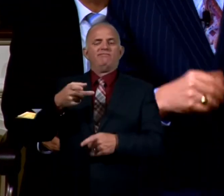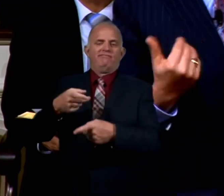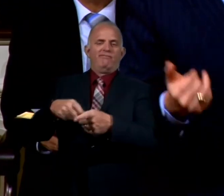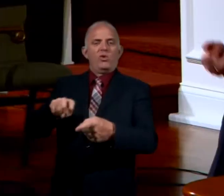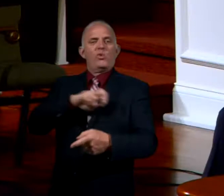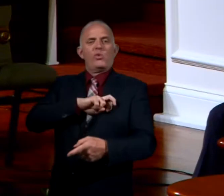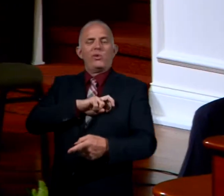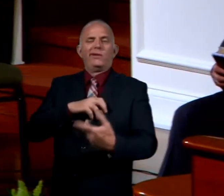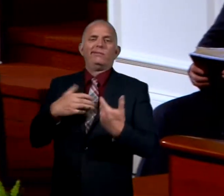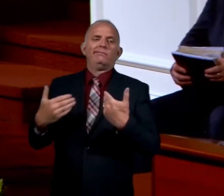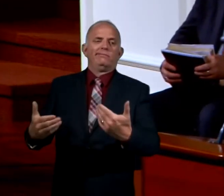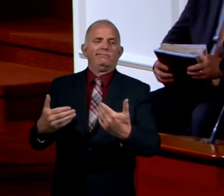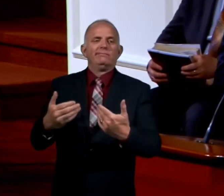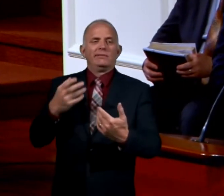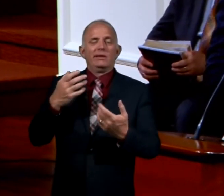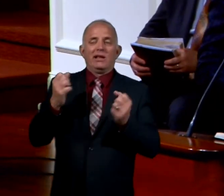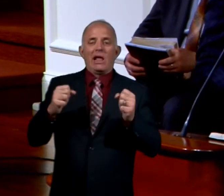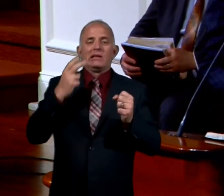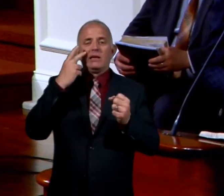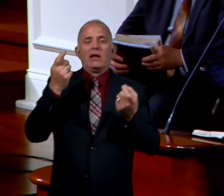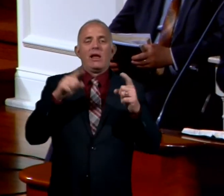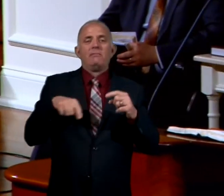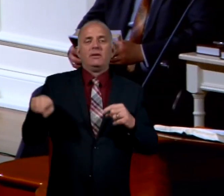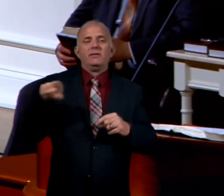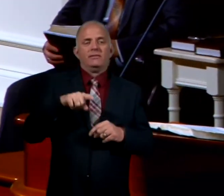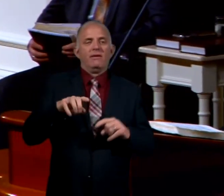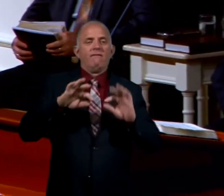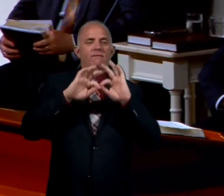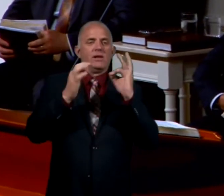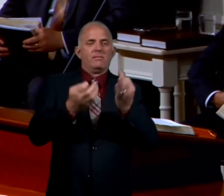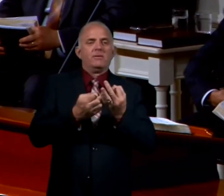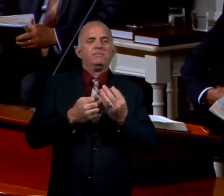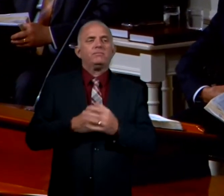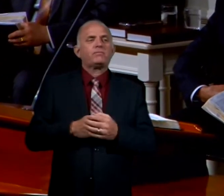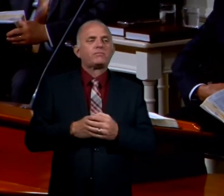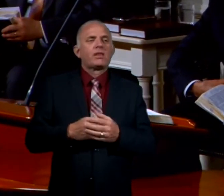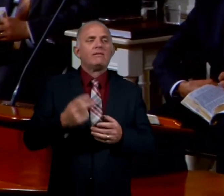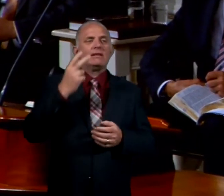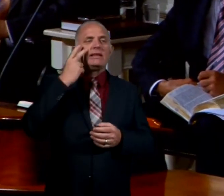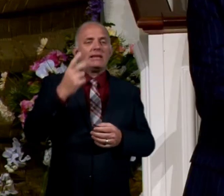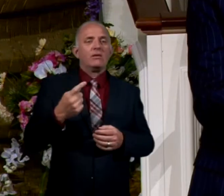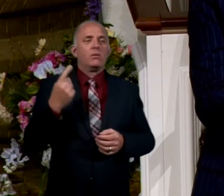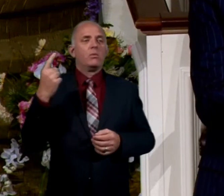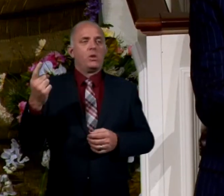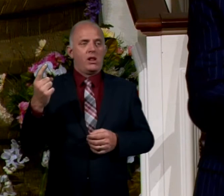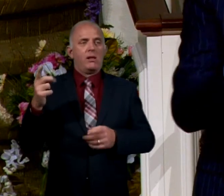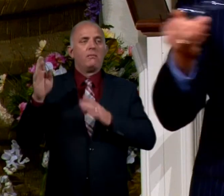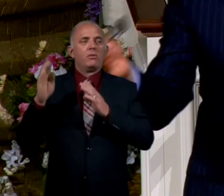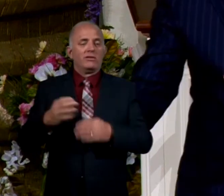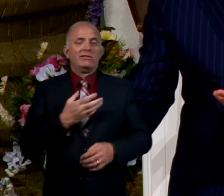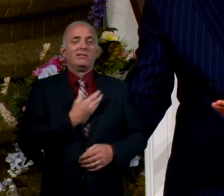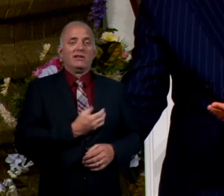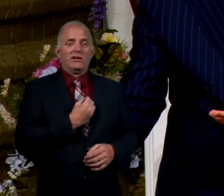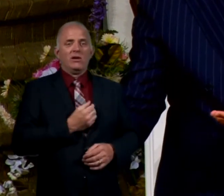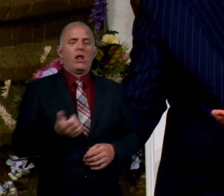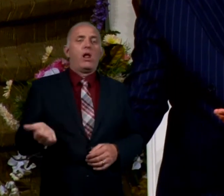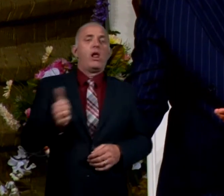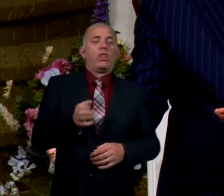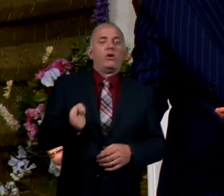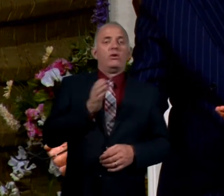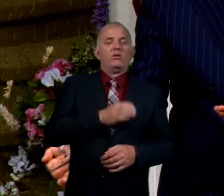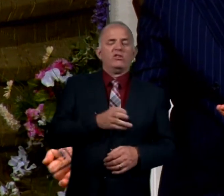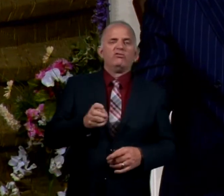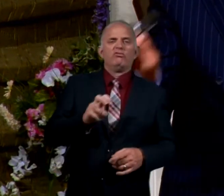And I've seen this happen. I've seen it happen in families. And I've seen where one person has had a soft heart and the other person had a hard